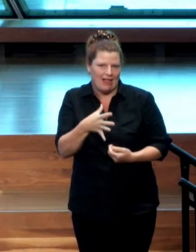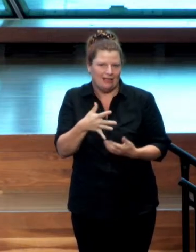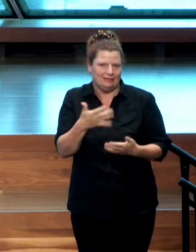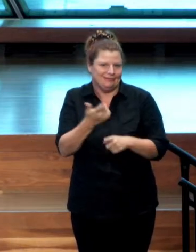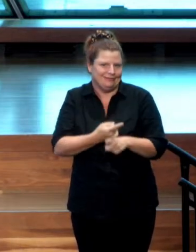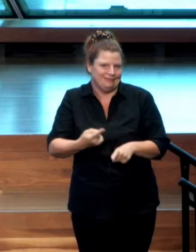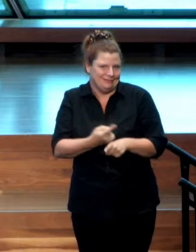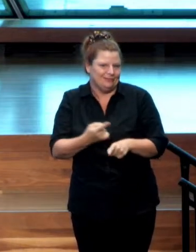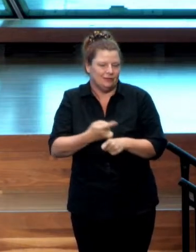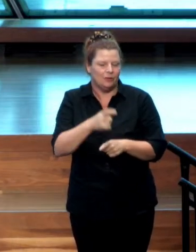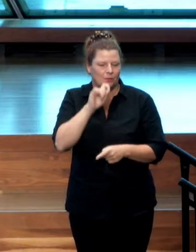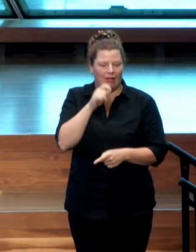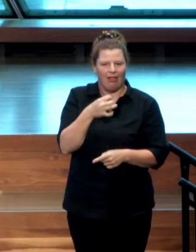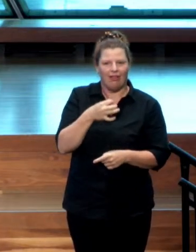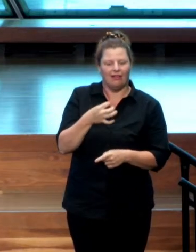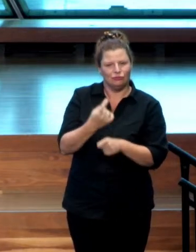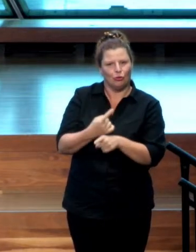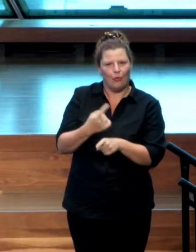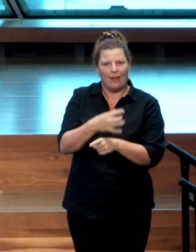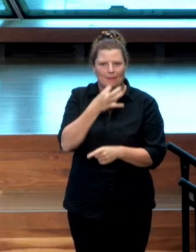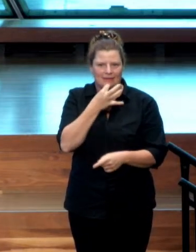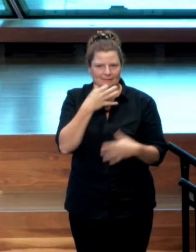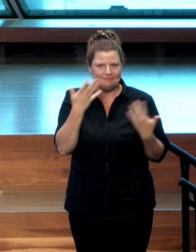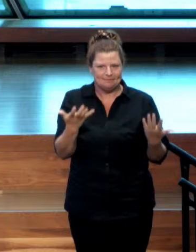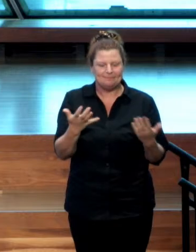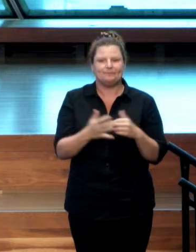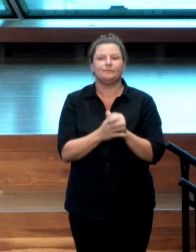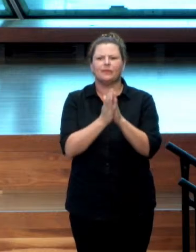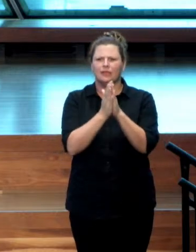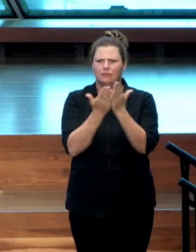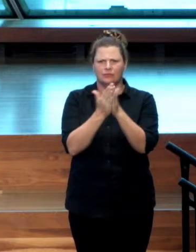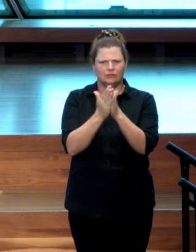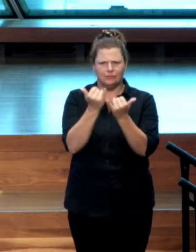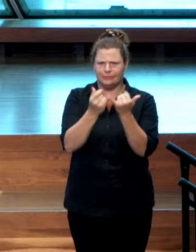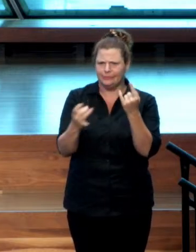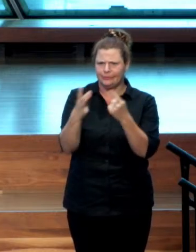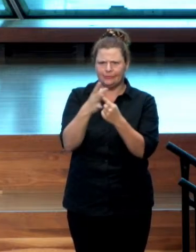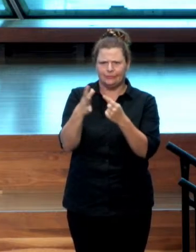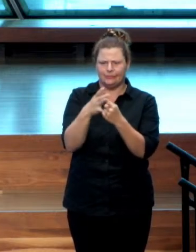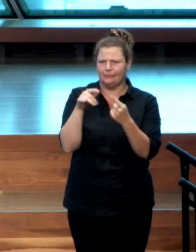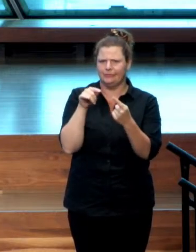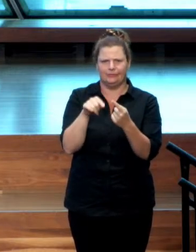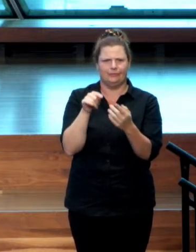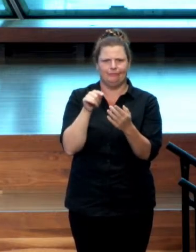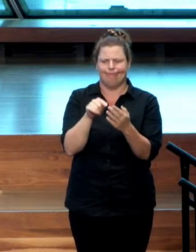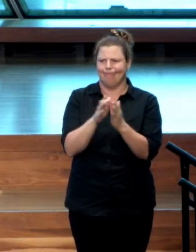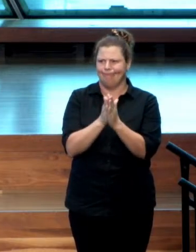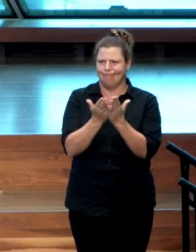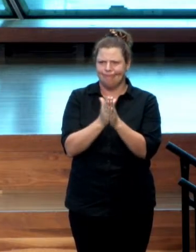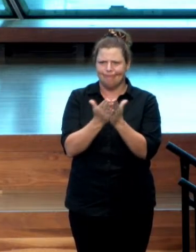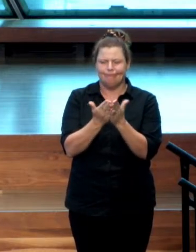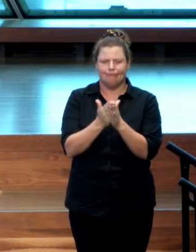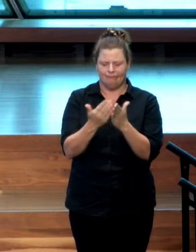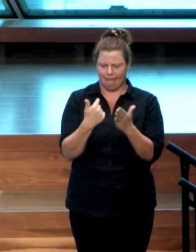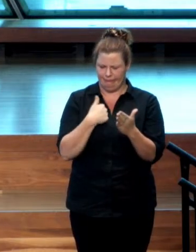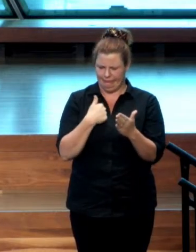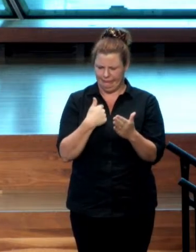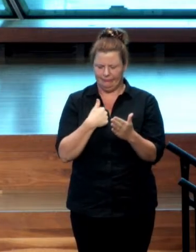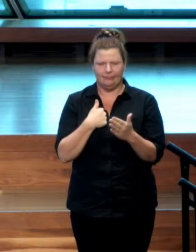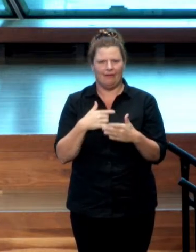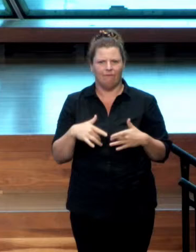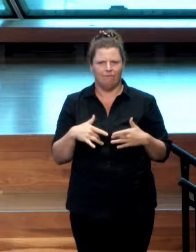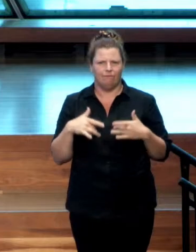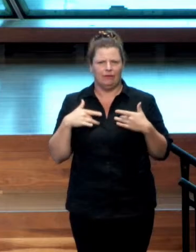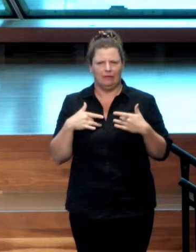So I'm going to talk a little bit. Books are so important as well. And I'm somebody, I feel like I'm coming